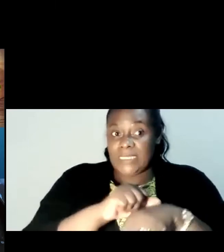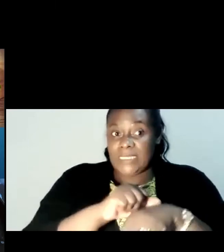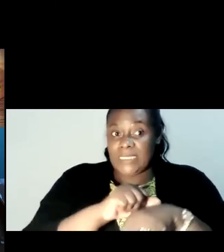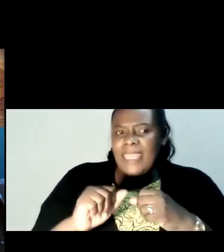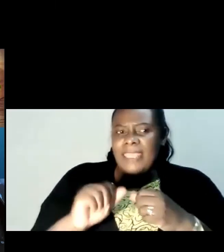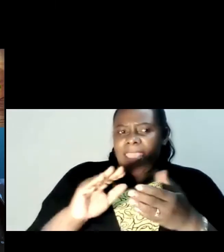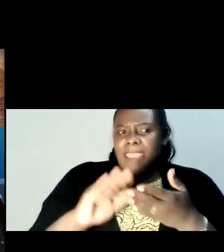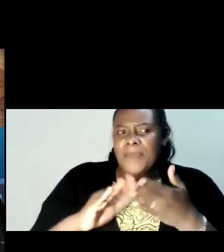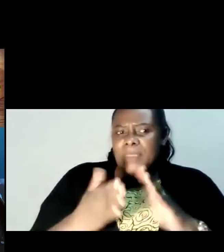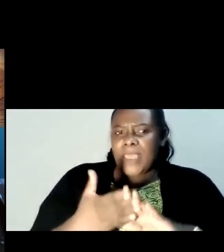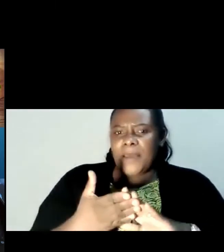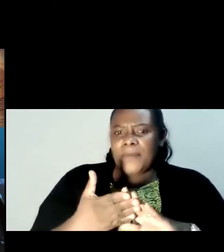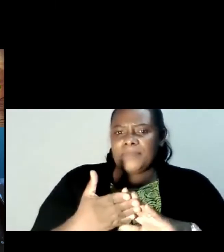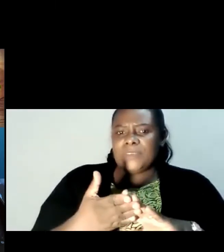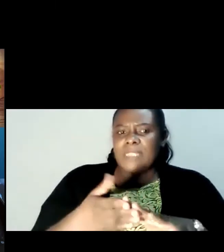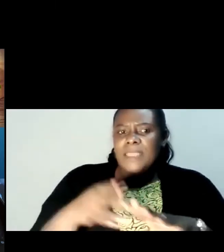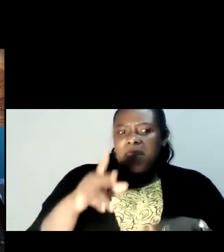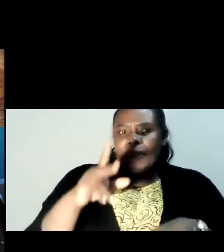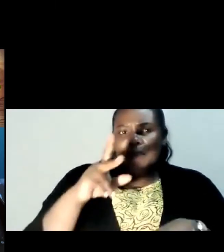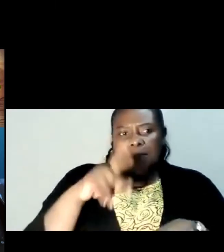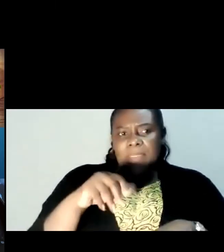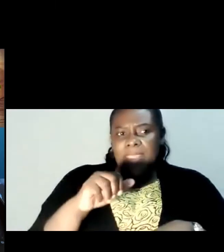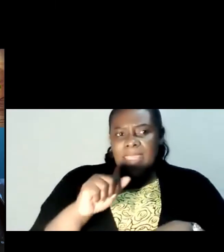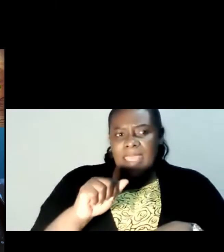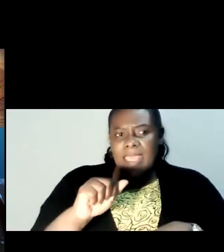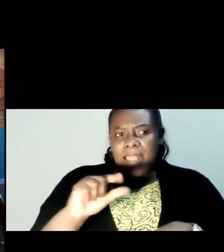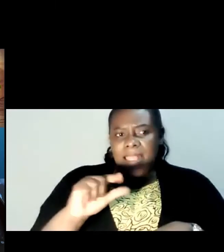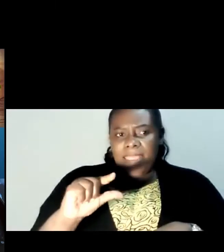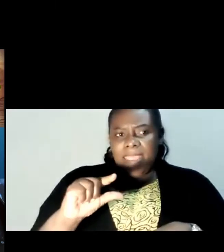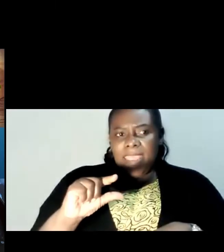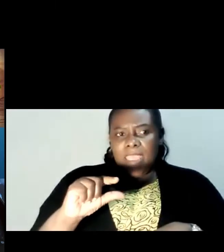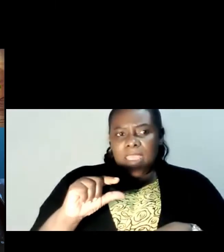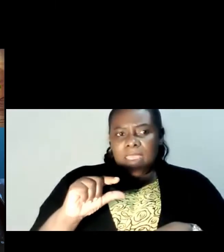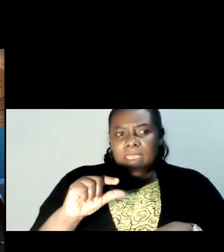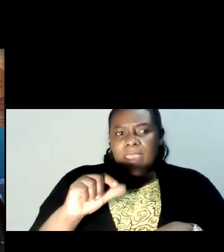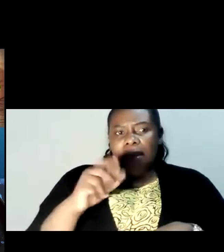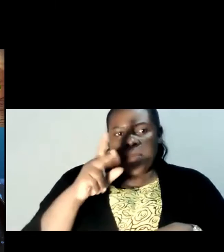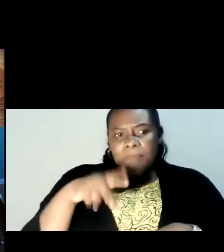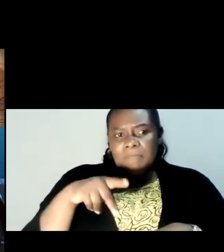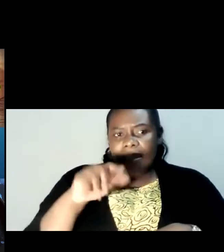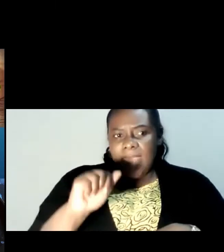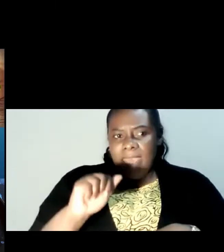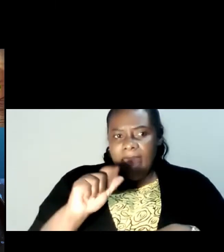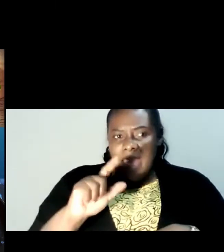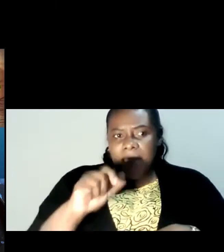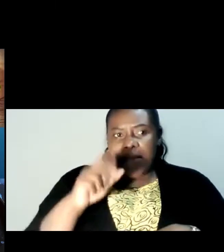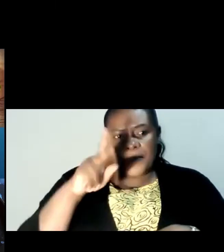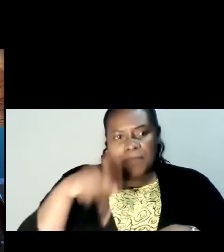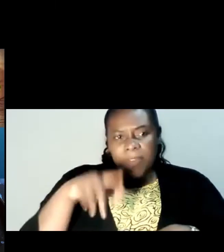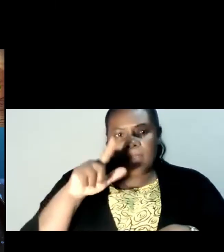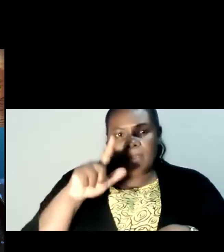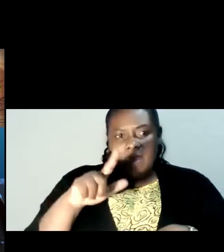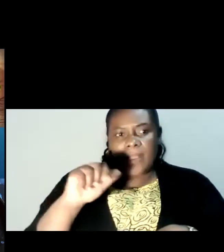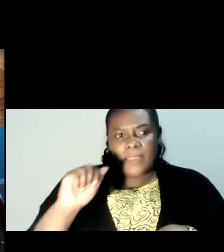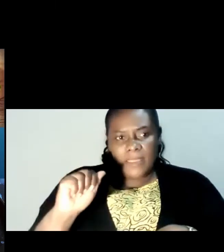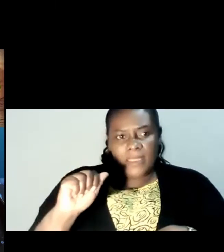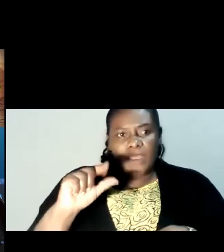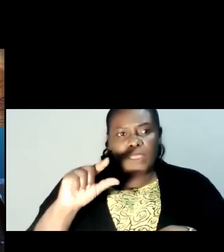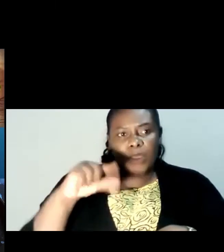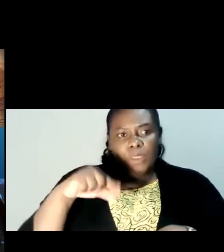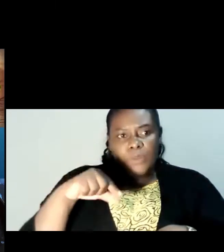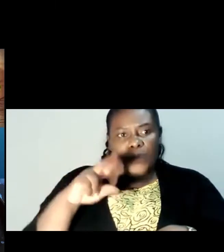which is like the same way that calcium forms in pipelines.